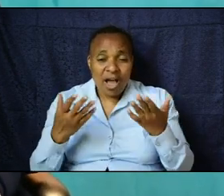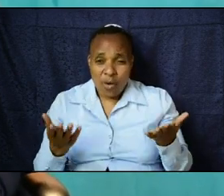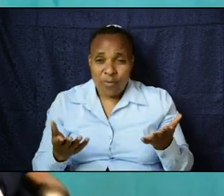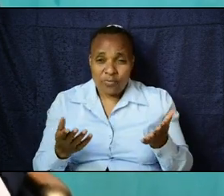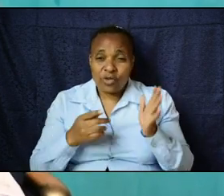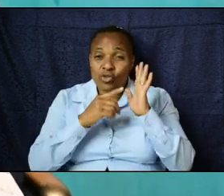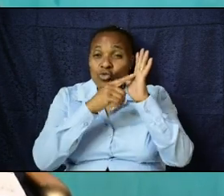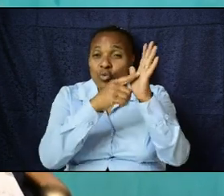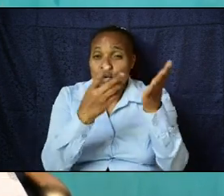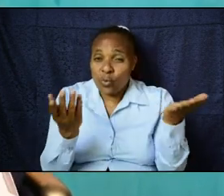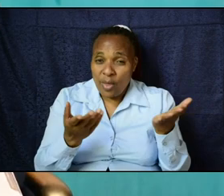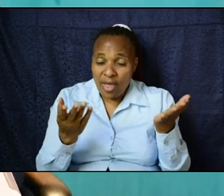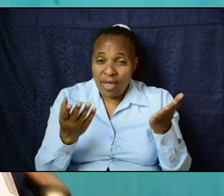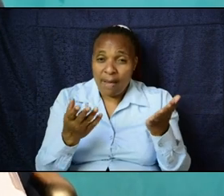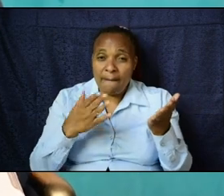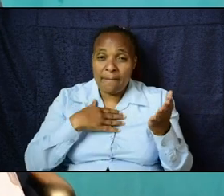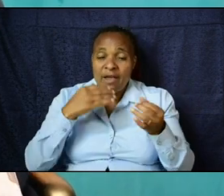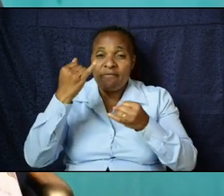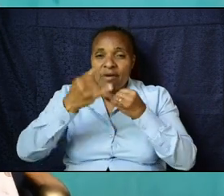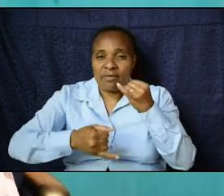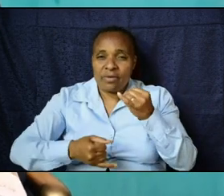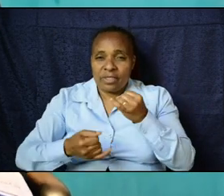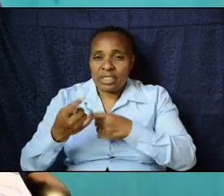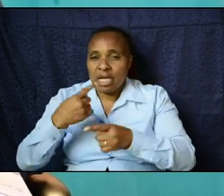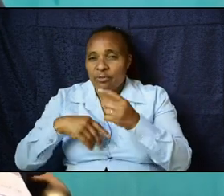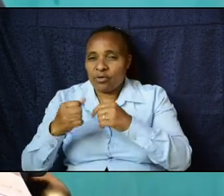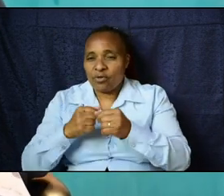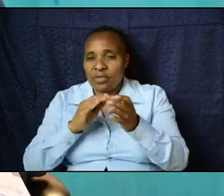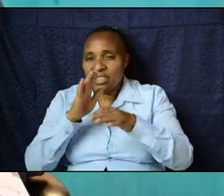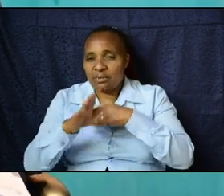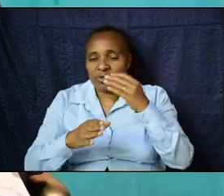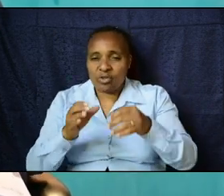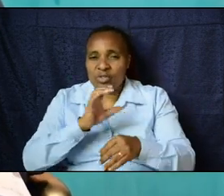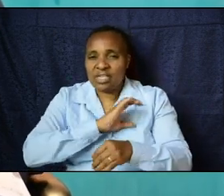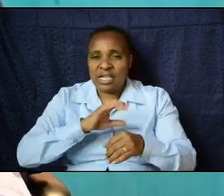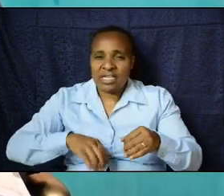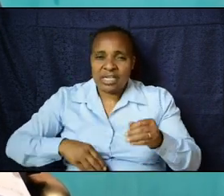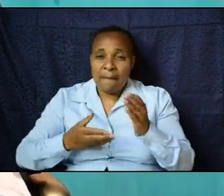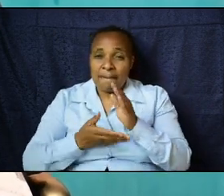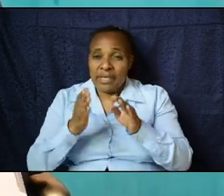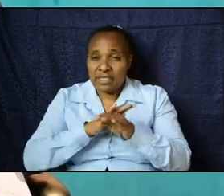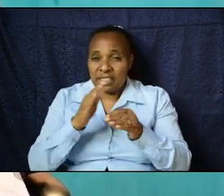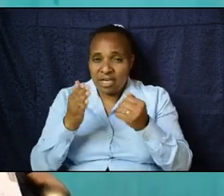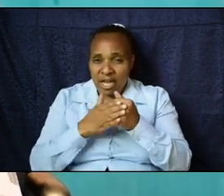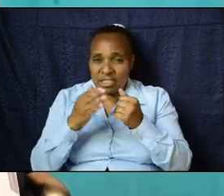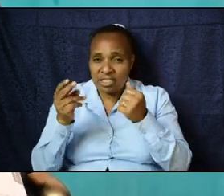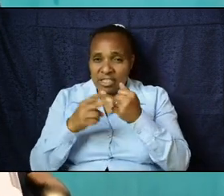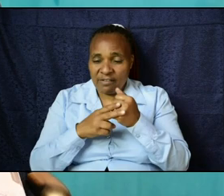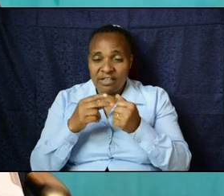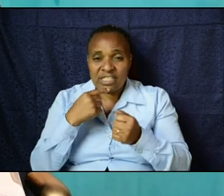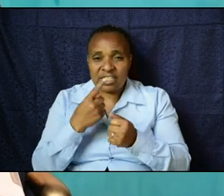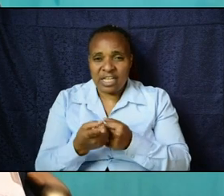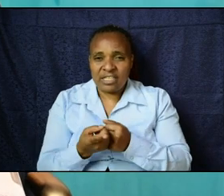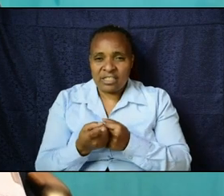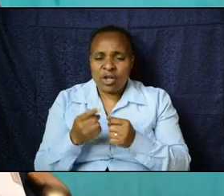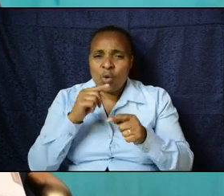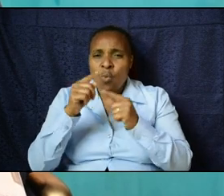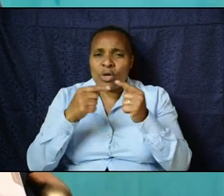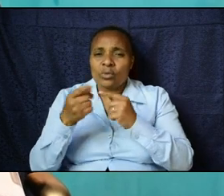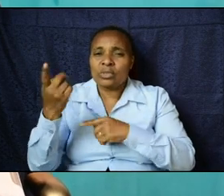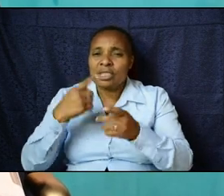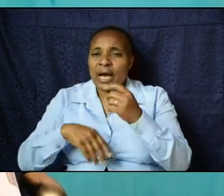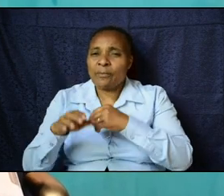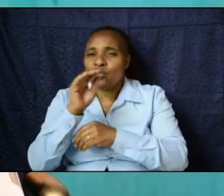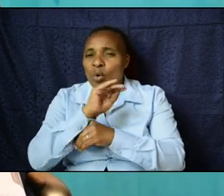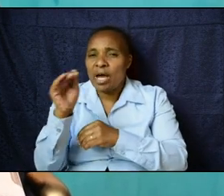this has been shown in my final quote, which comes from Steps to Christ, page 97. And it says, when we come to ask